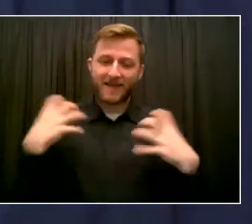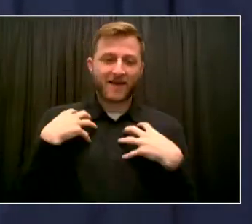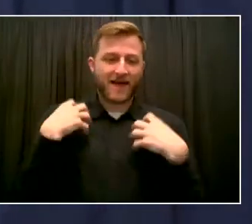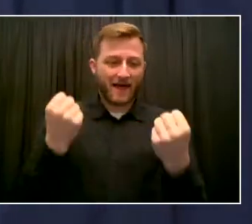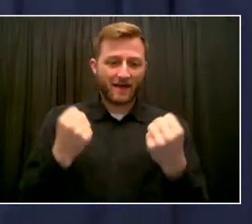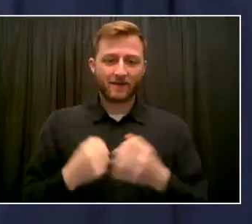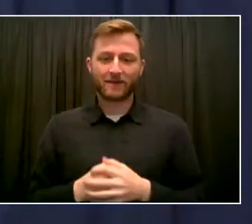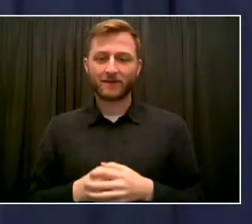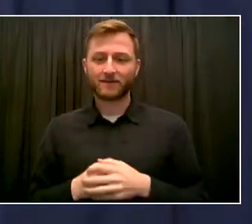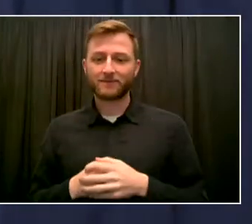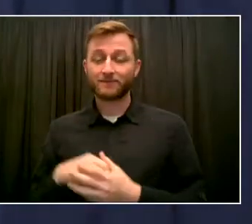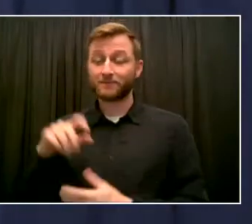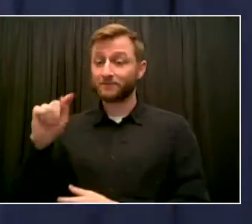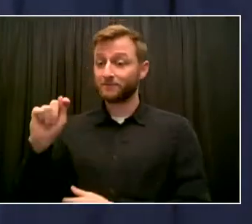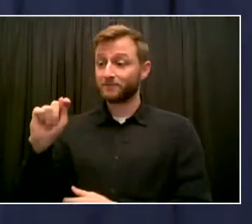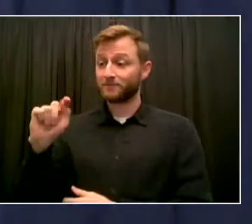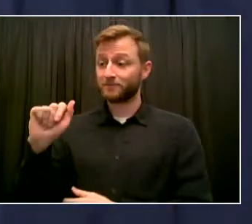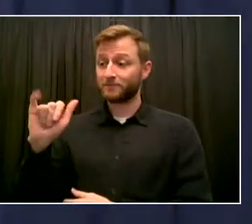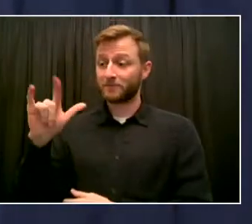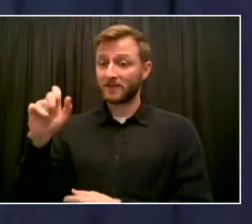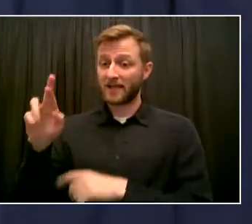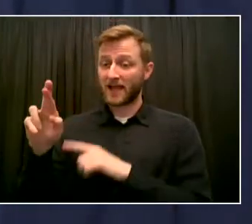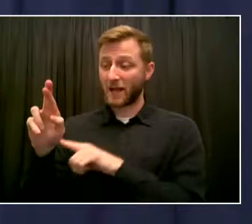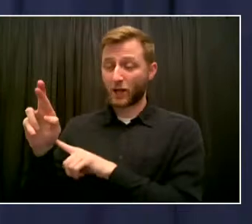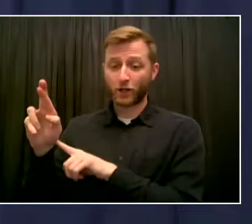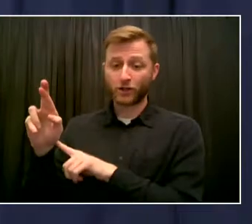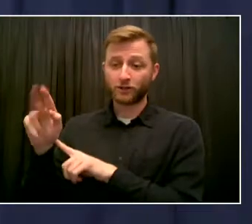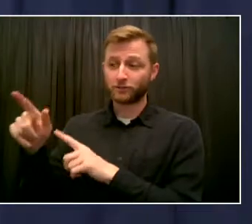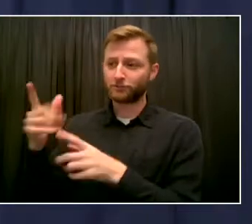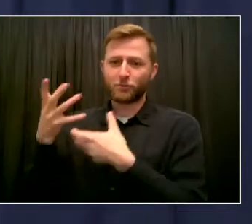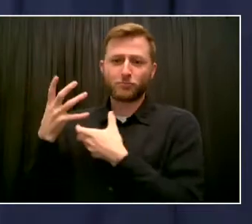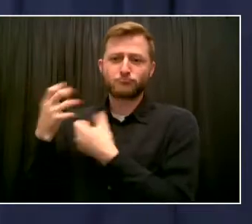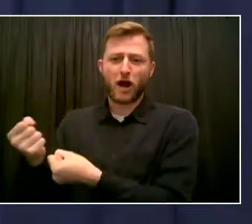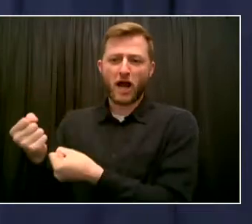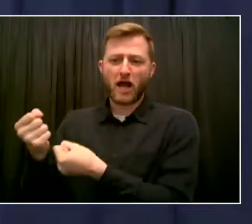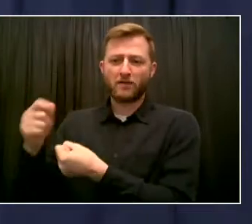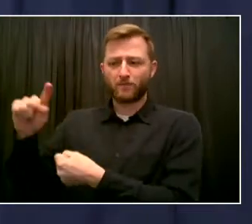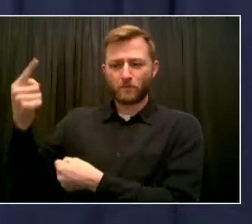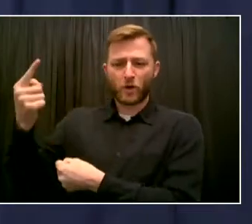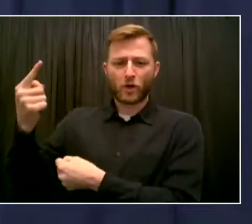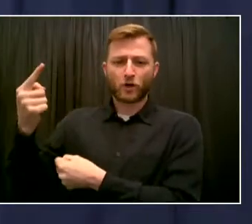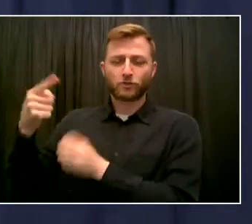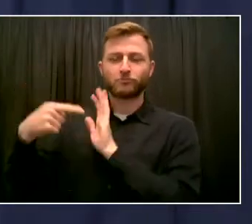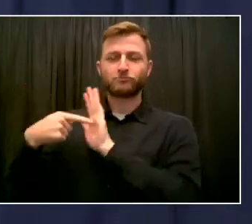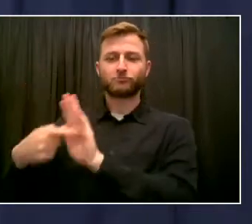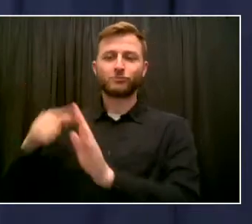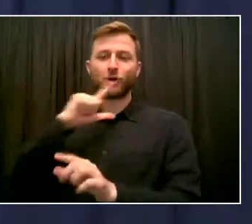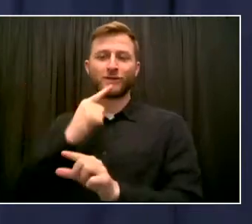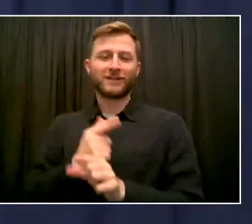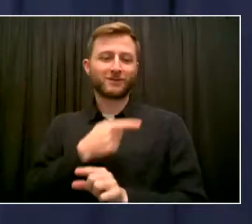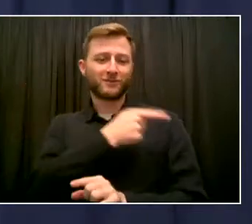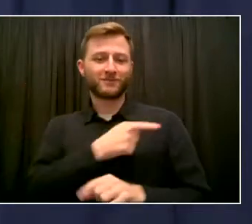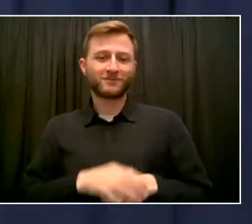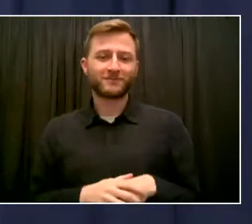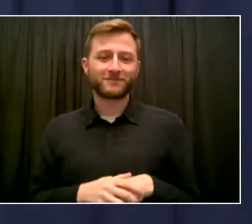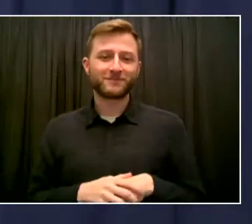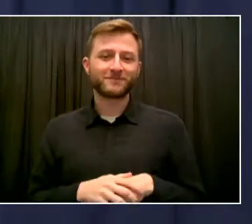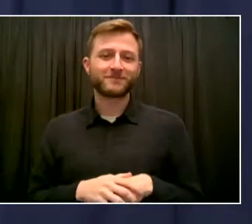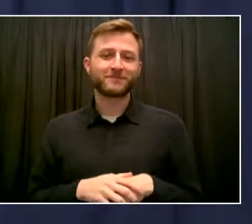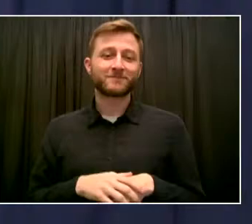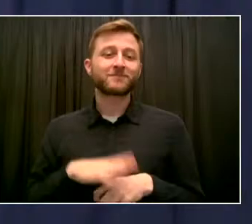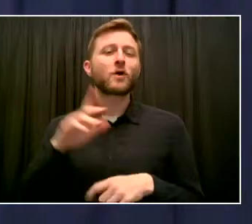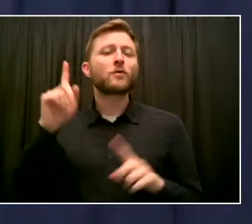Taylor. Taylor's going to go be the brave one, and she's going to show her sister how it's done. But what we hear over and over again from so